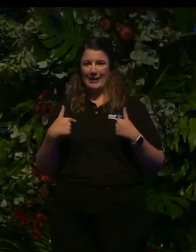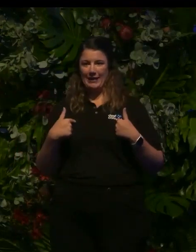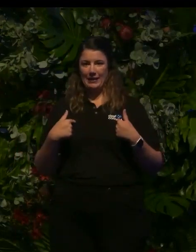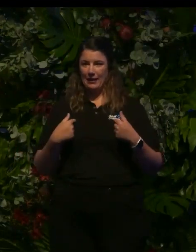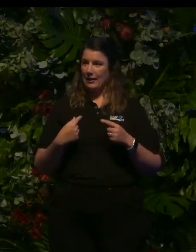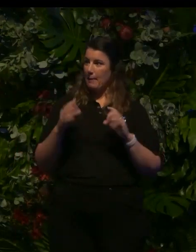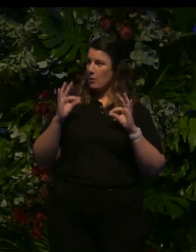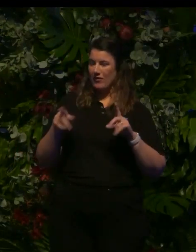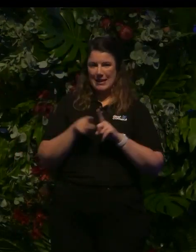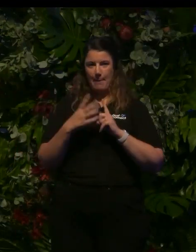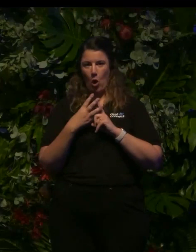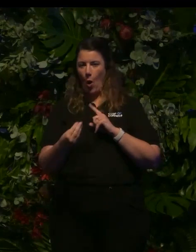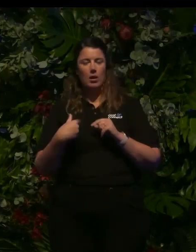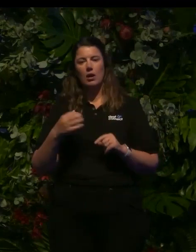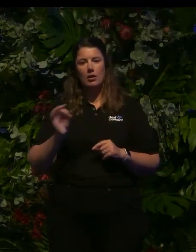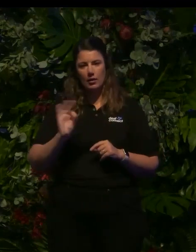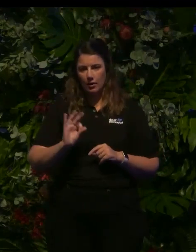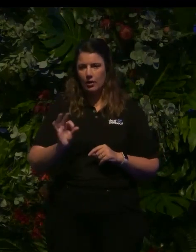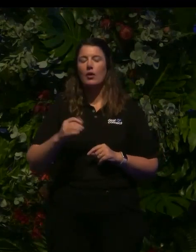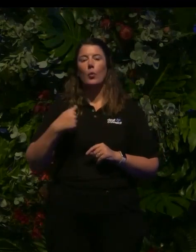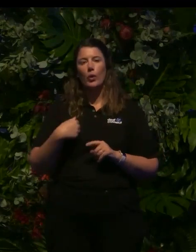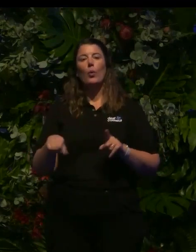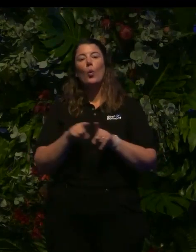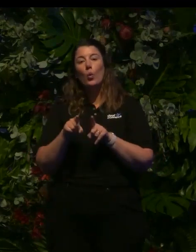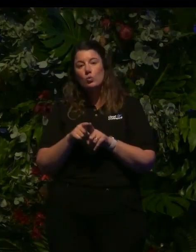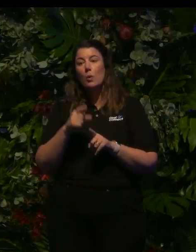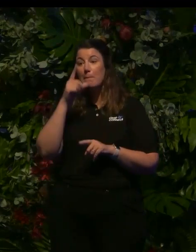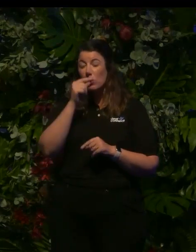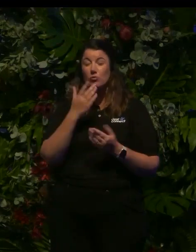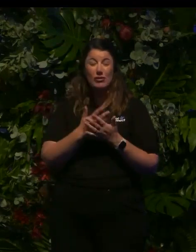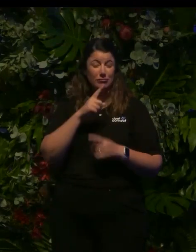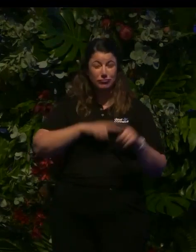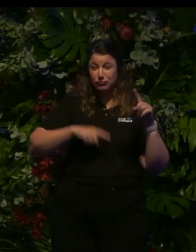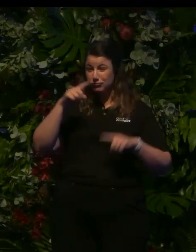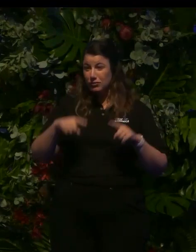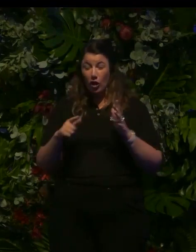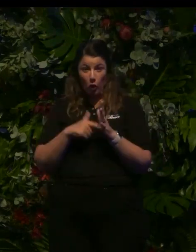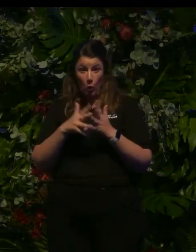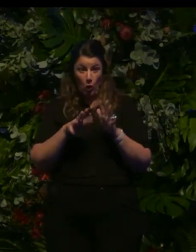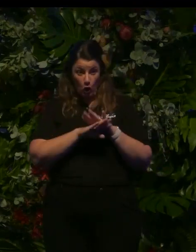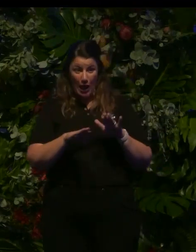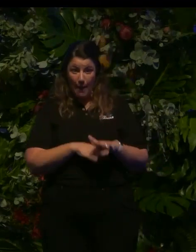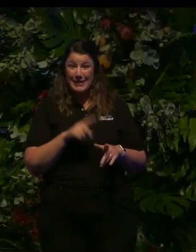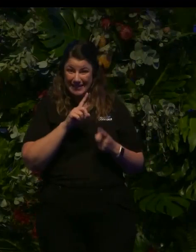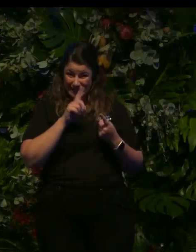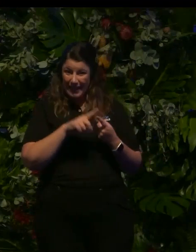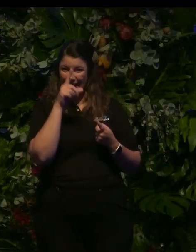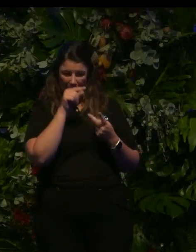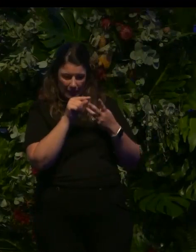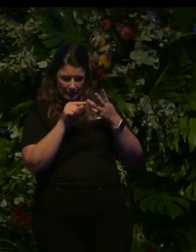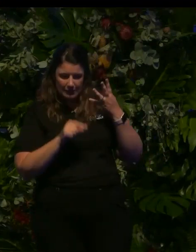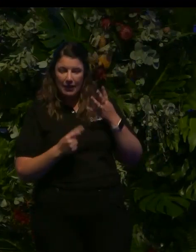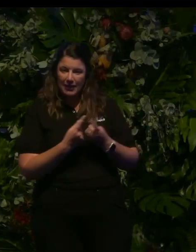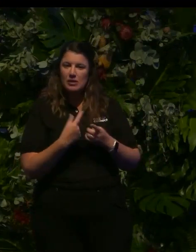the model, but we just, like so diverse, but it's also possible, even the law not allows. So therefore, this is also like dialogue